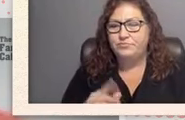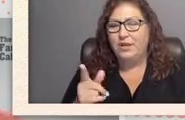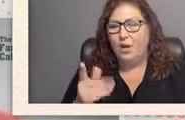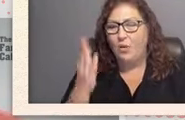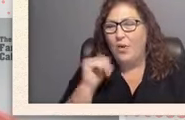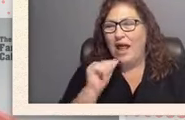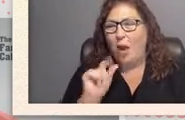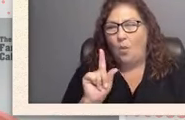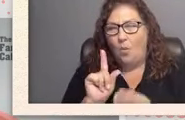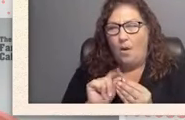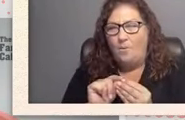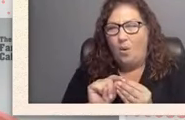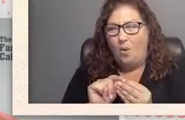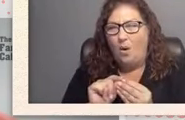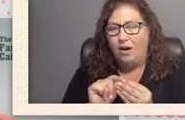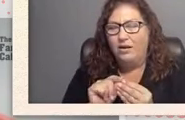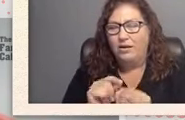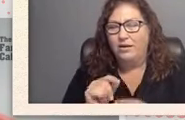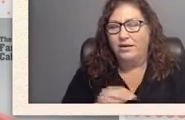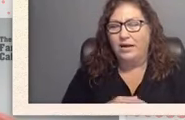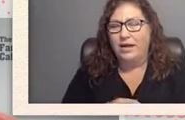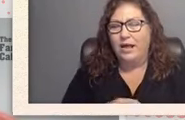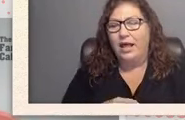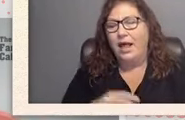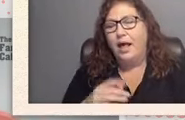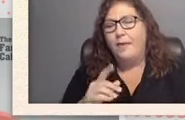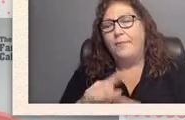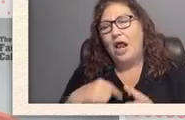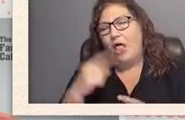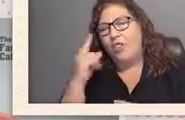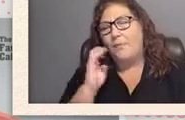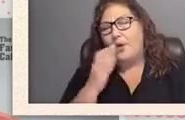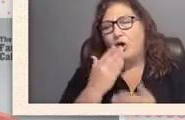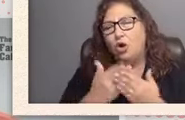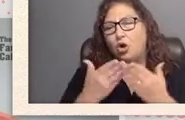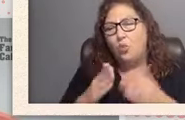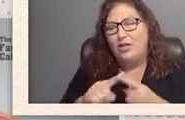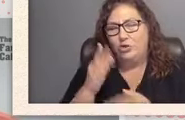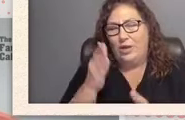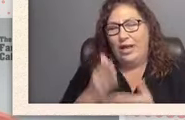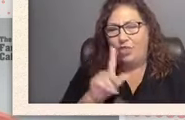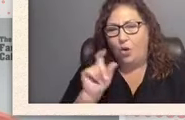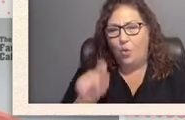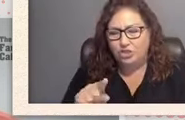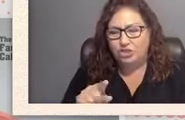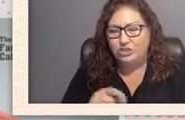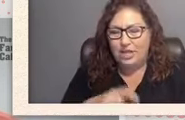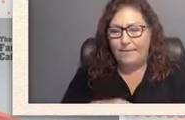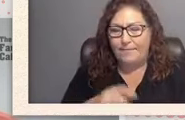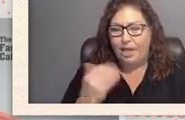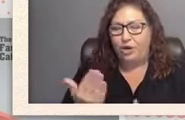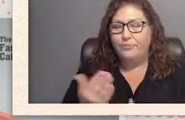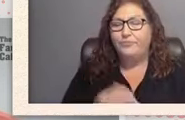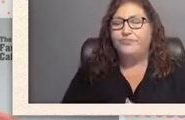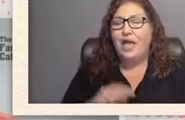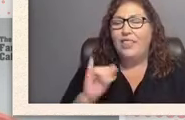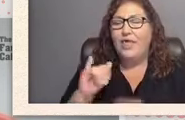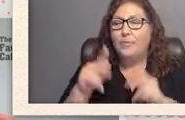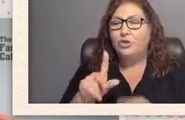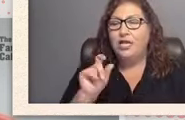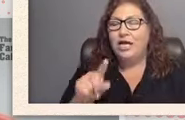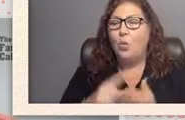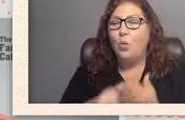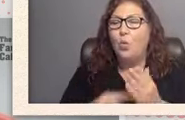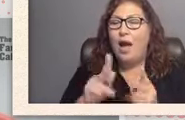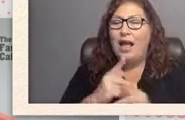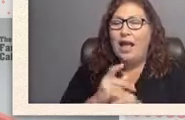more? And this is a little bit open-ended, but I thought it would be a good way to kind of end the question period here. And this person asks, what kinds of